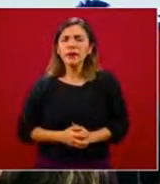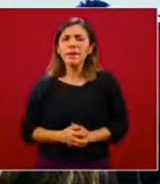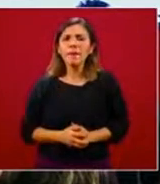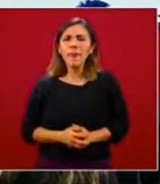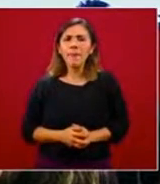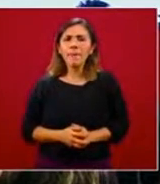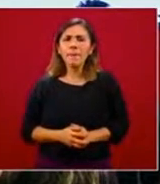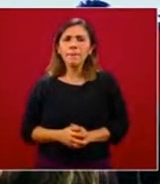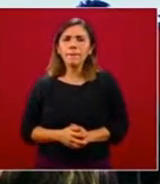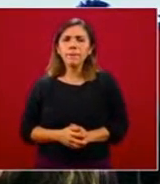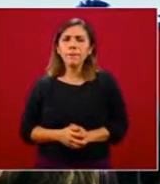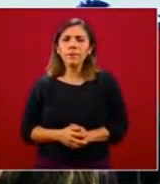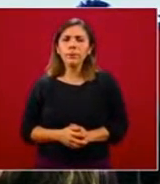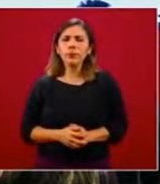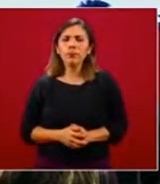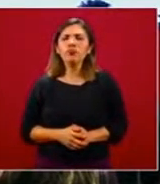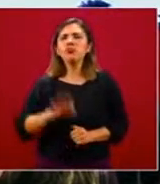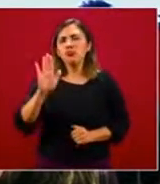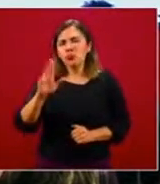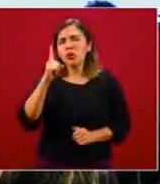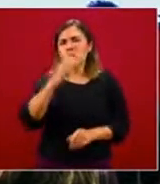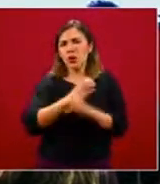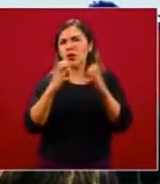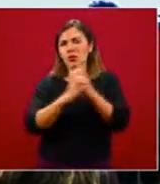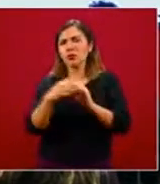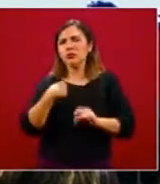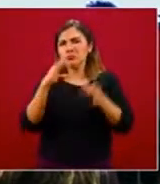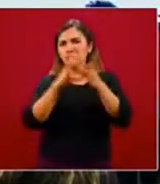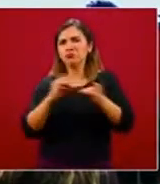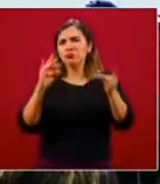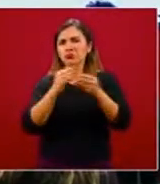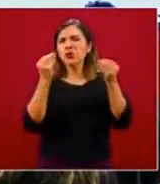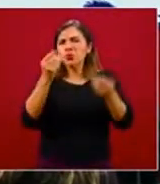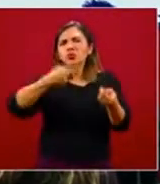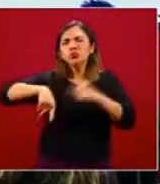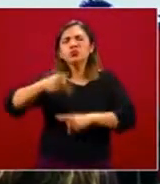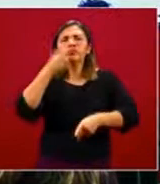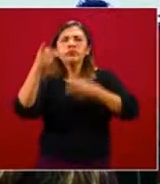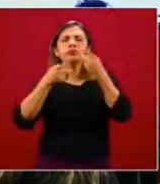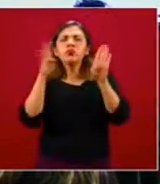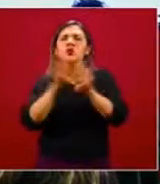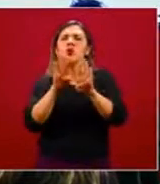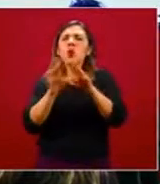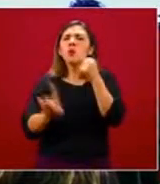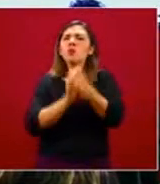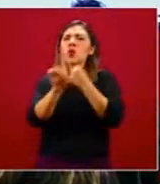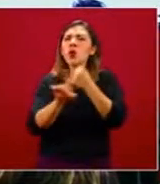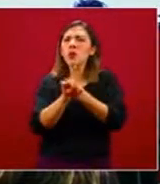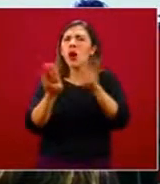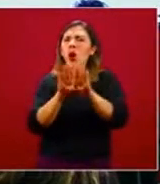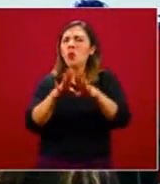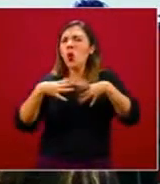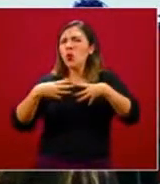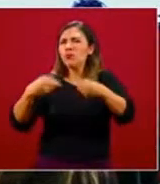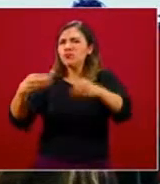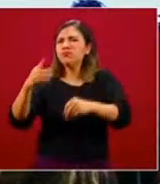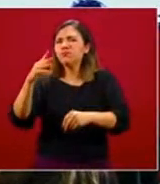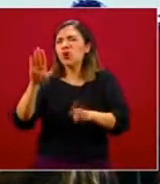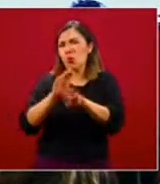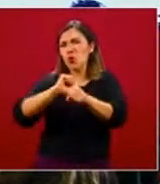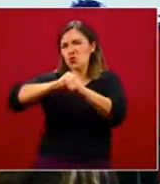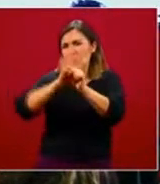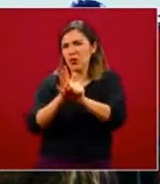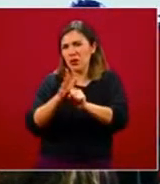are going to Bueno, start una cosa que talking quiero about señalar, mucho se ha dicho the si estos, actions si un that we are problema como taking. una pandemia We've como la talked que about tenemos de this